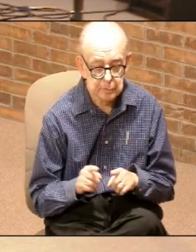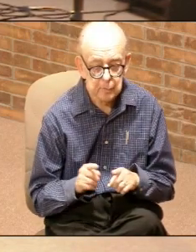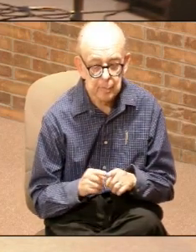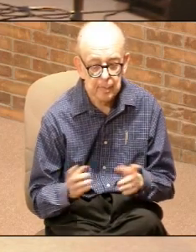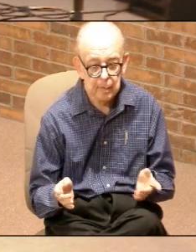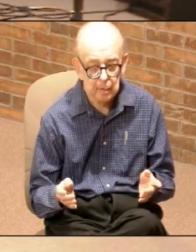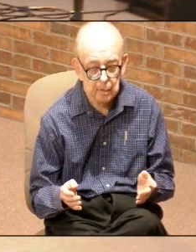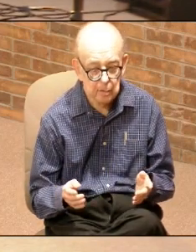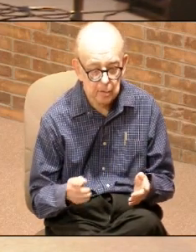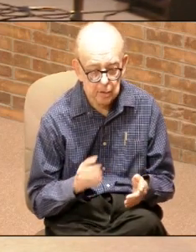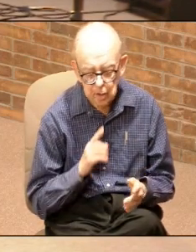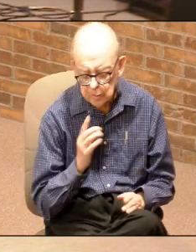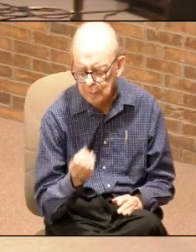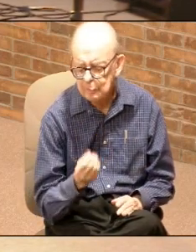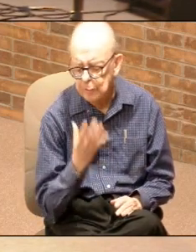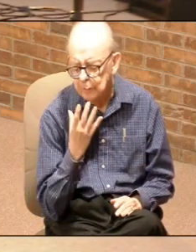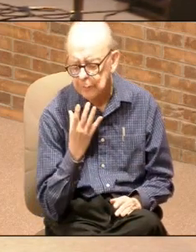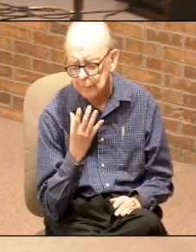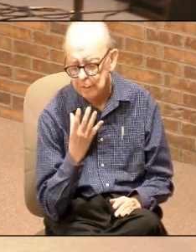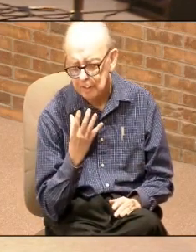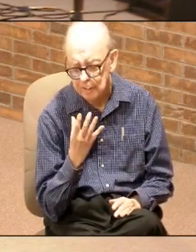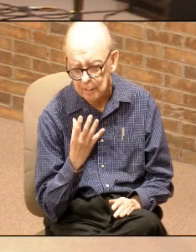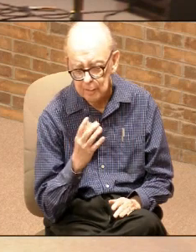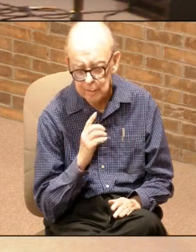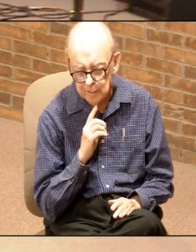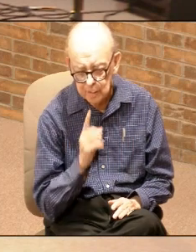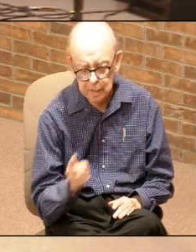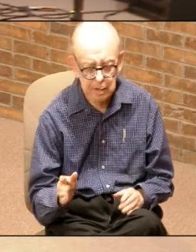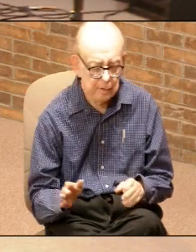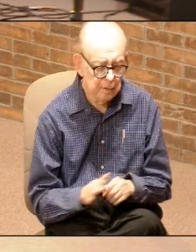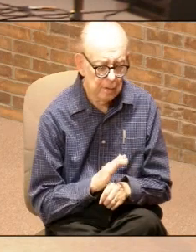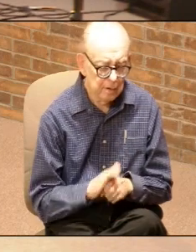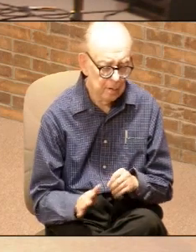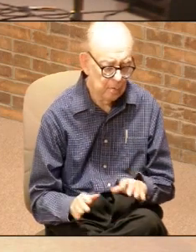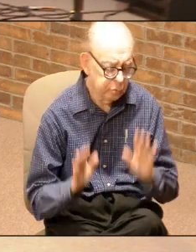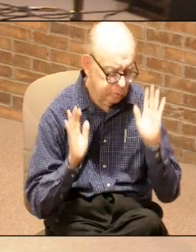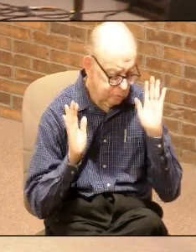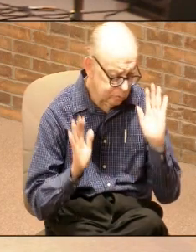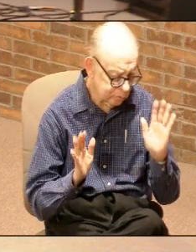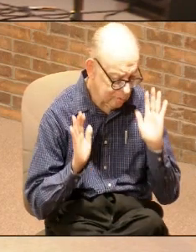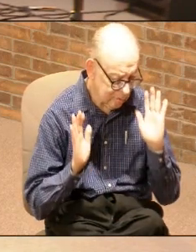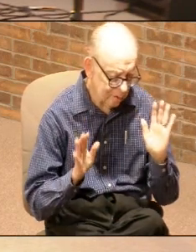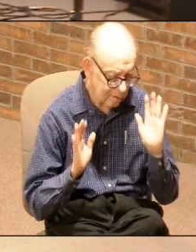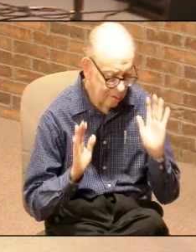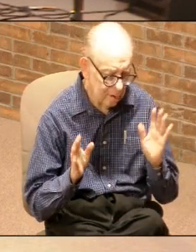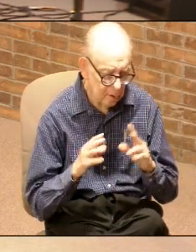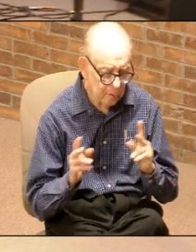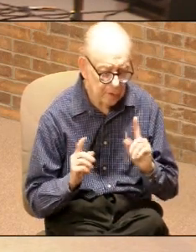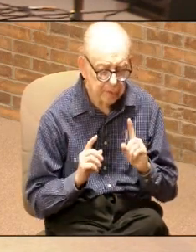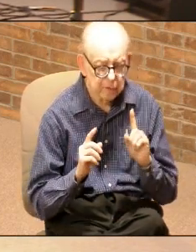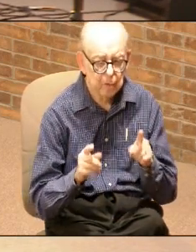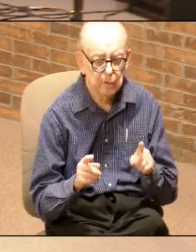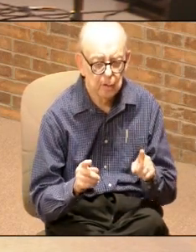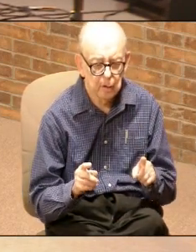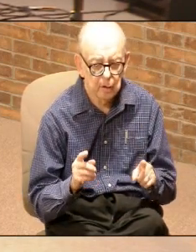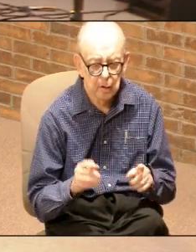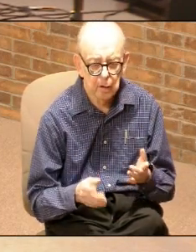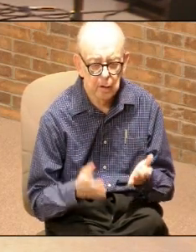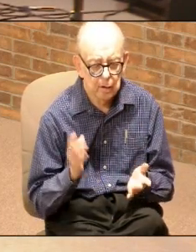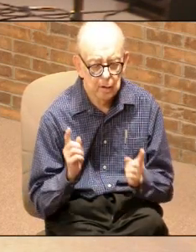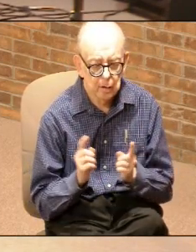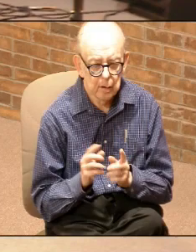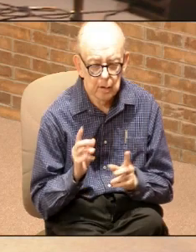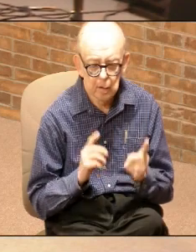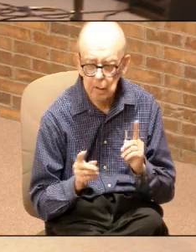is real beautiful. It is absolutely phenomenal place to go. You meet